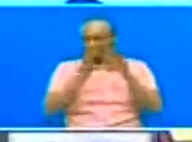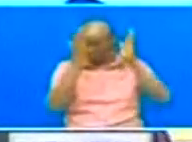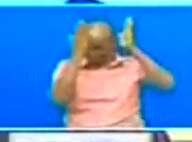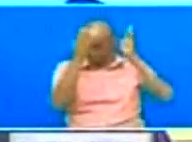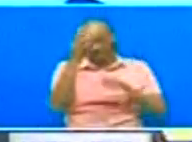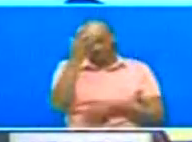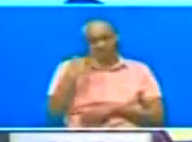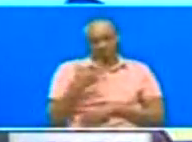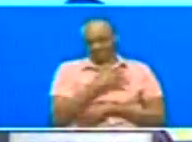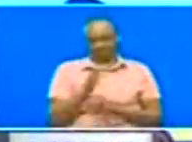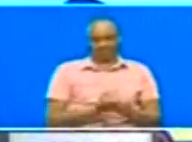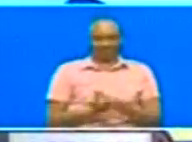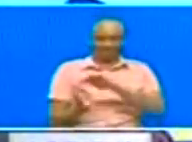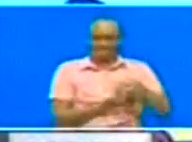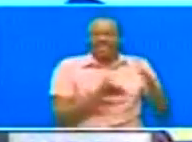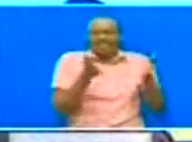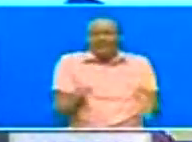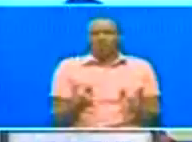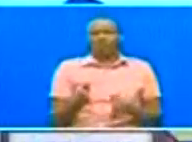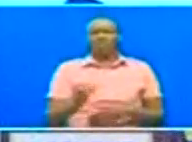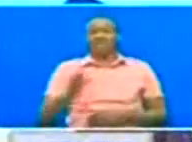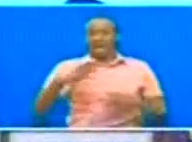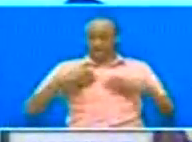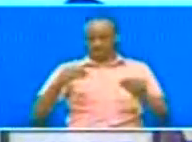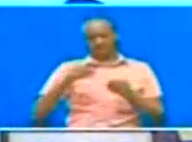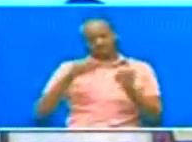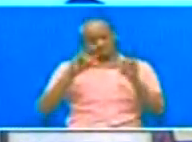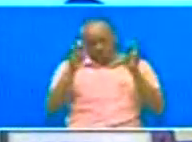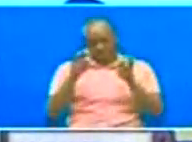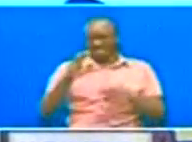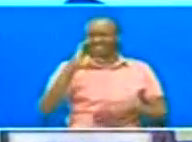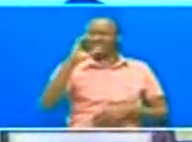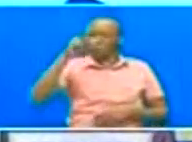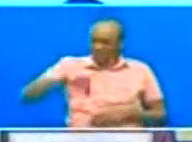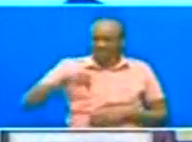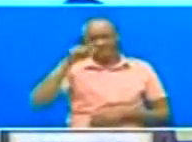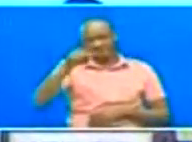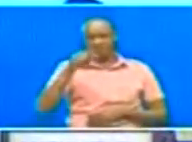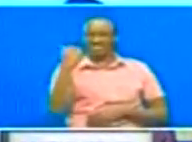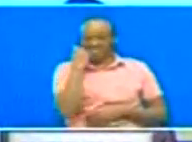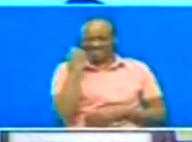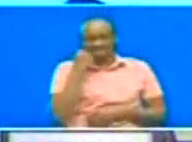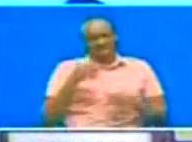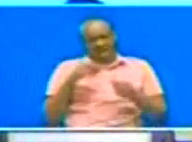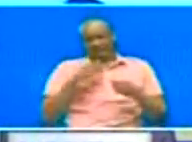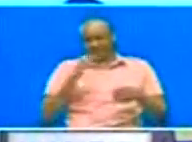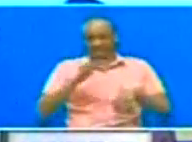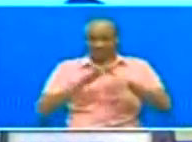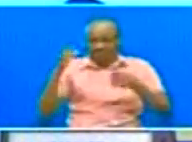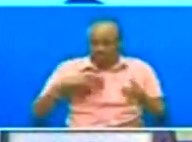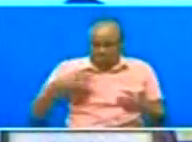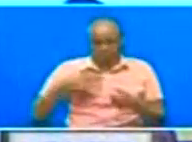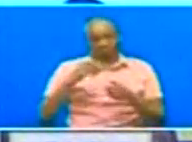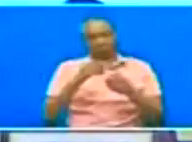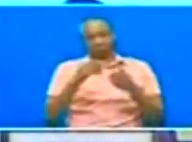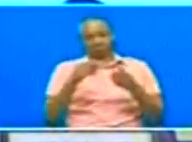health matters. Cerebral palsy is a condition that affects muscle control and movement, and it usually is caused by injury to the